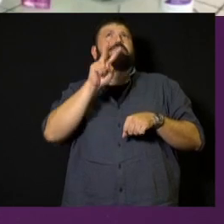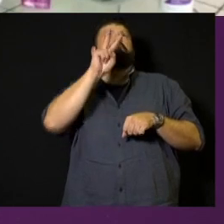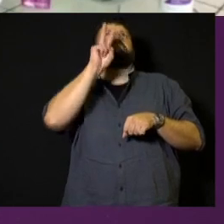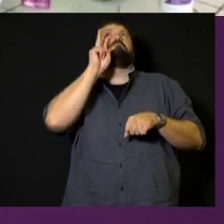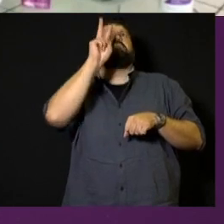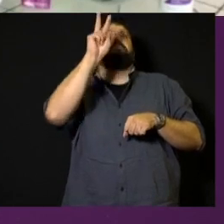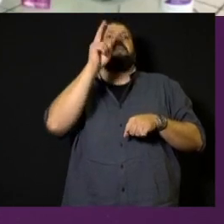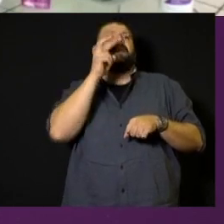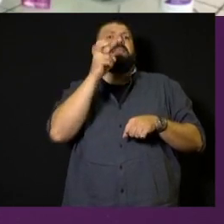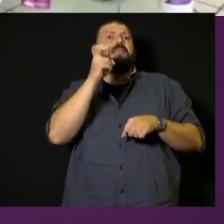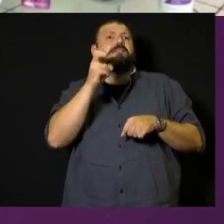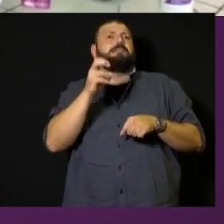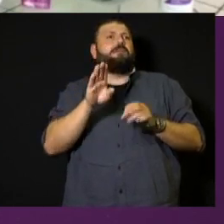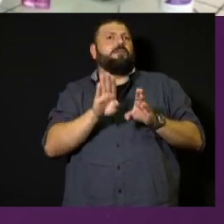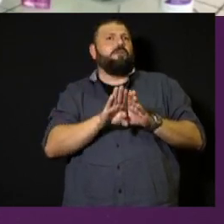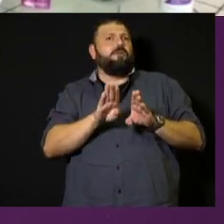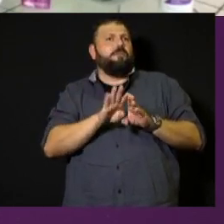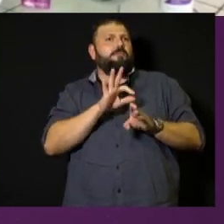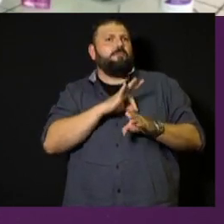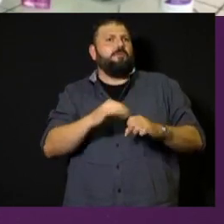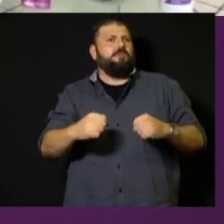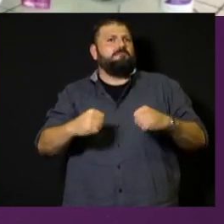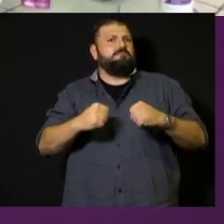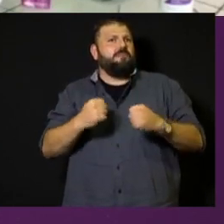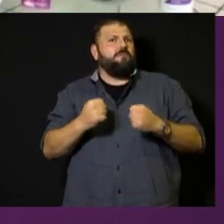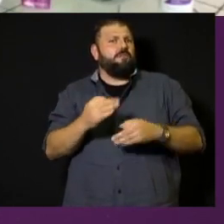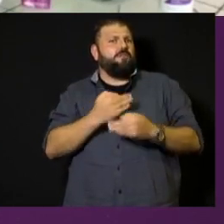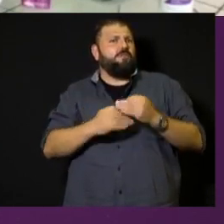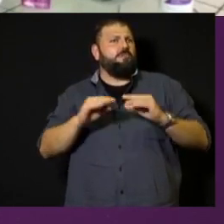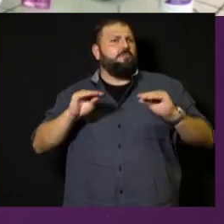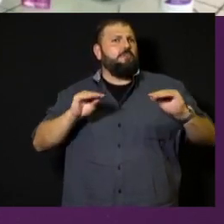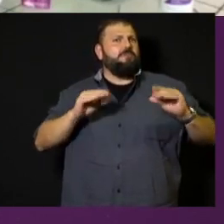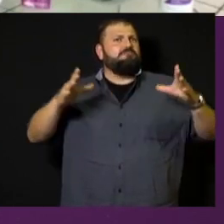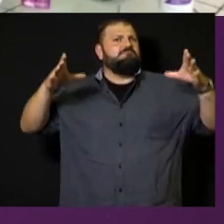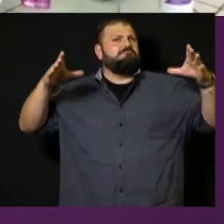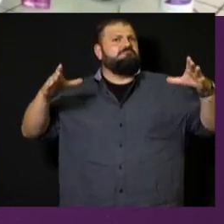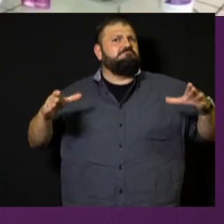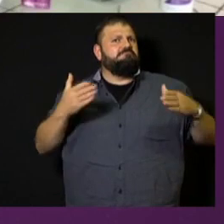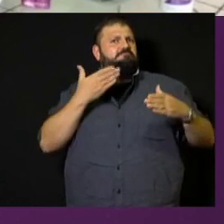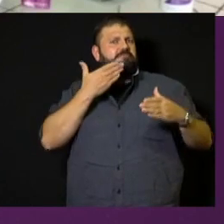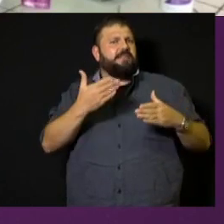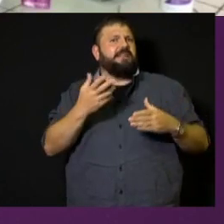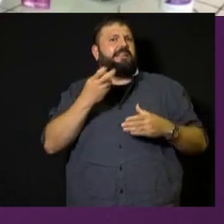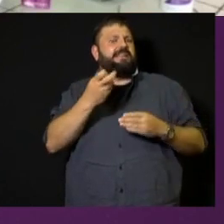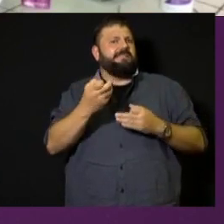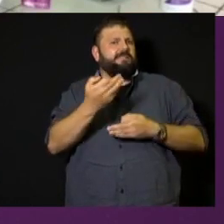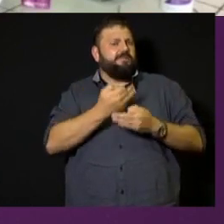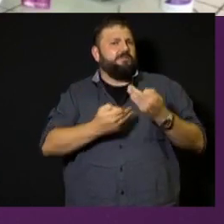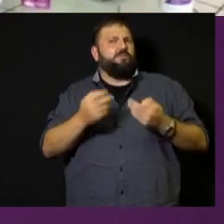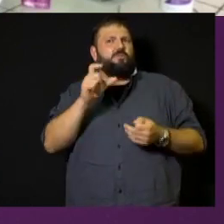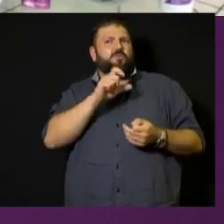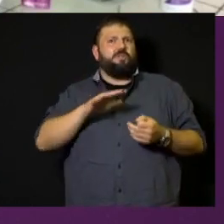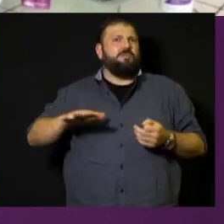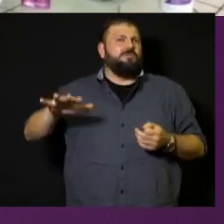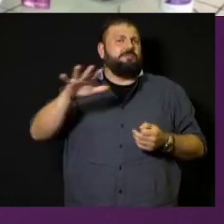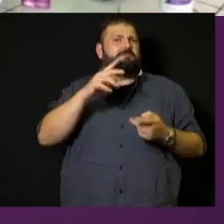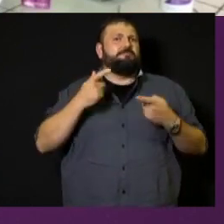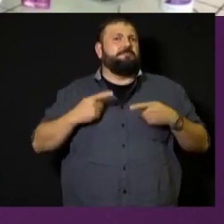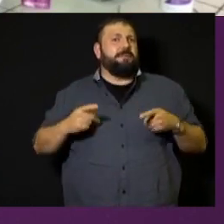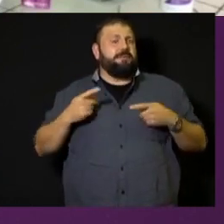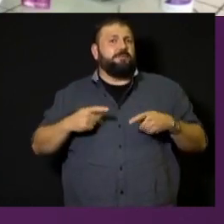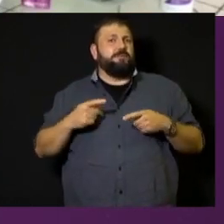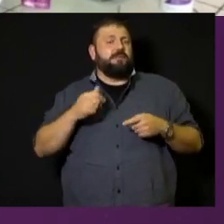not important as much important at the top of the pyramid but the foundation. So when I